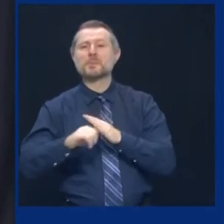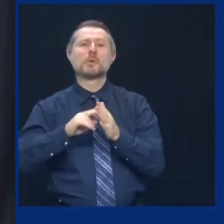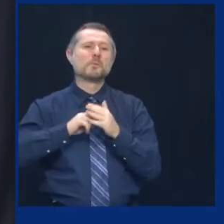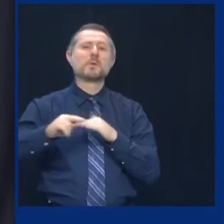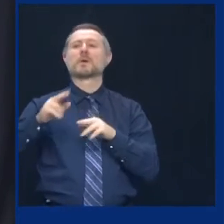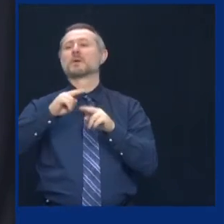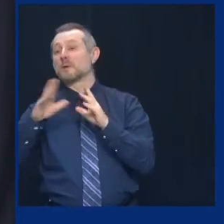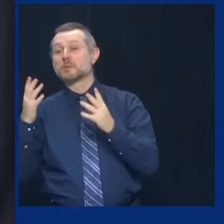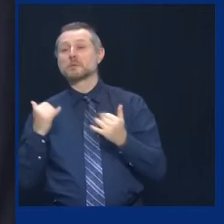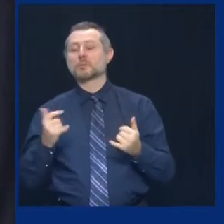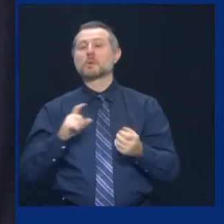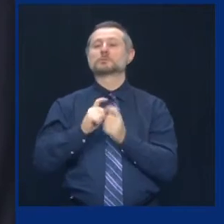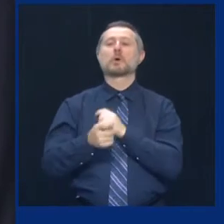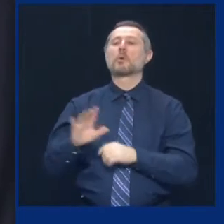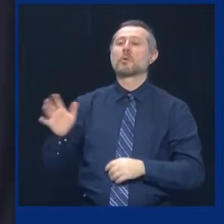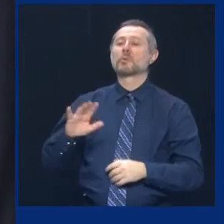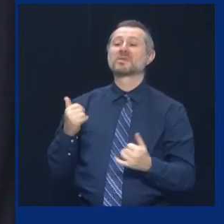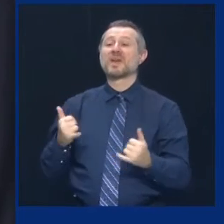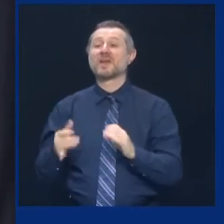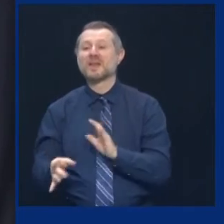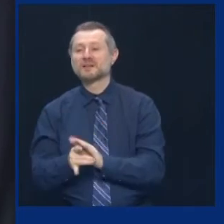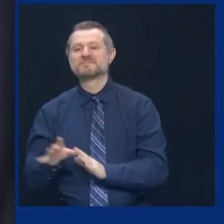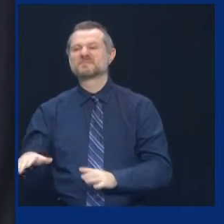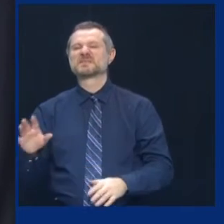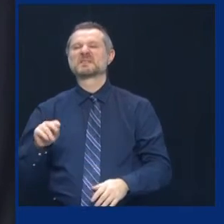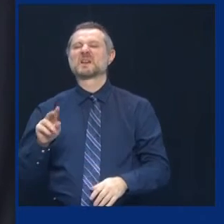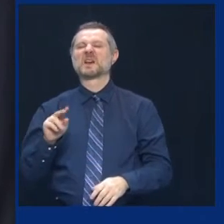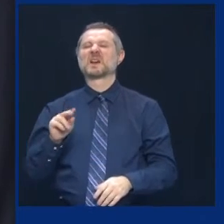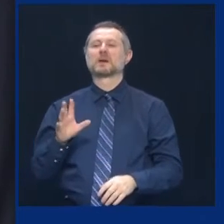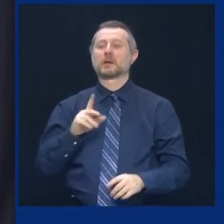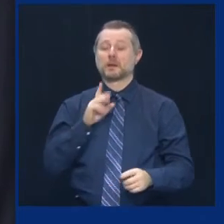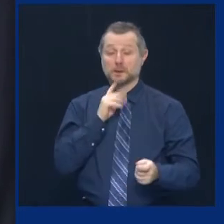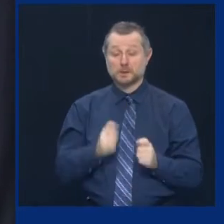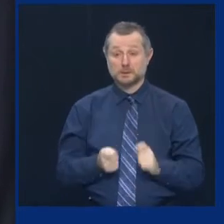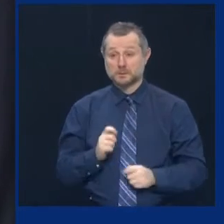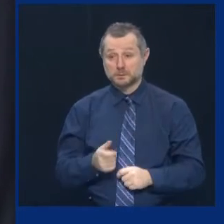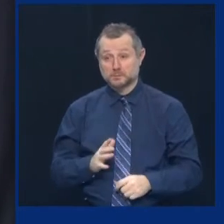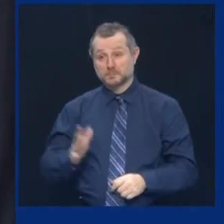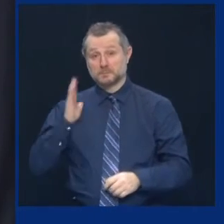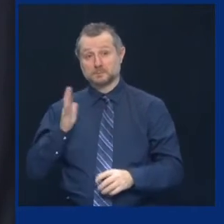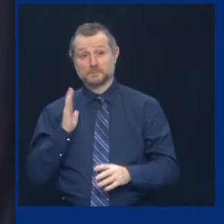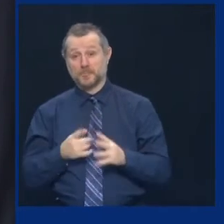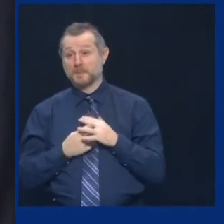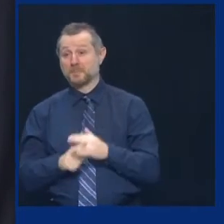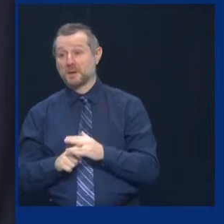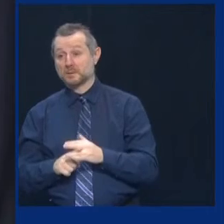so much on surfaces. In the beginning, you don't have to wear a mask.